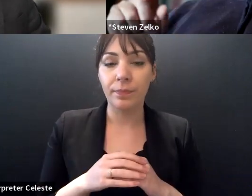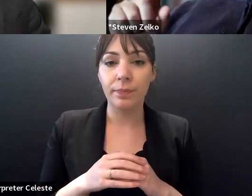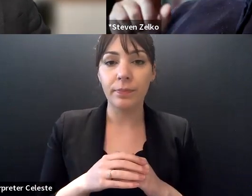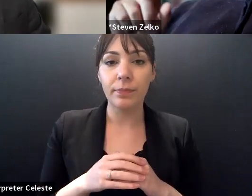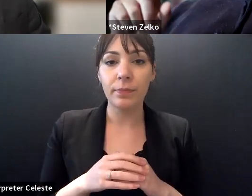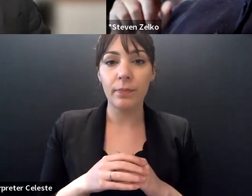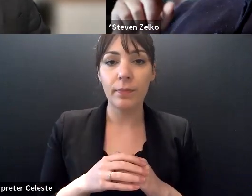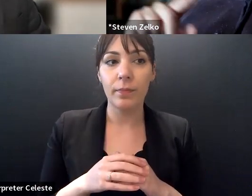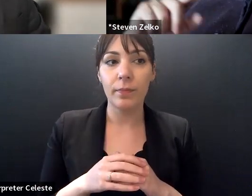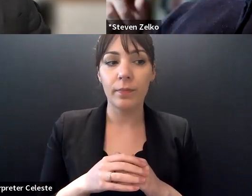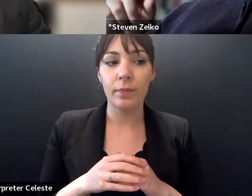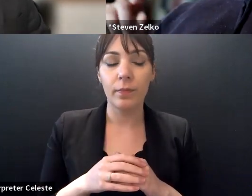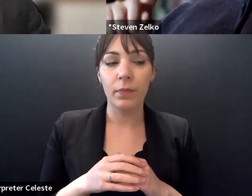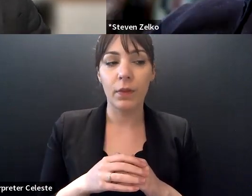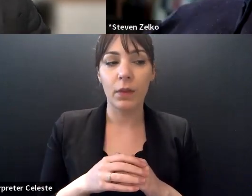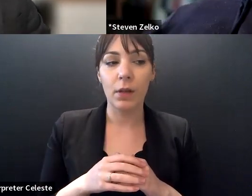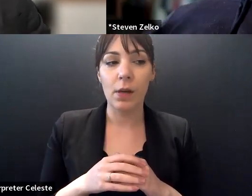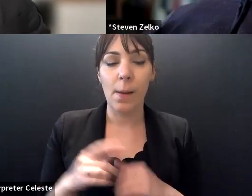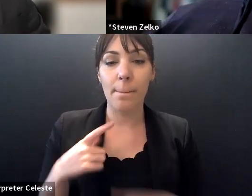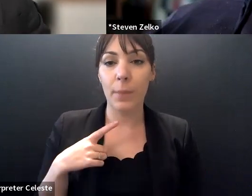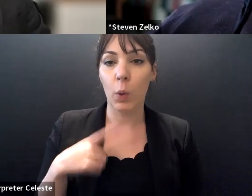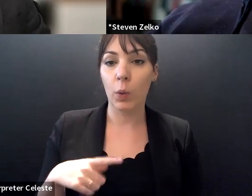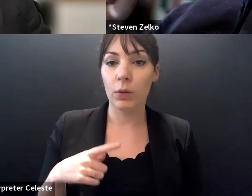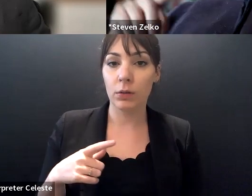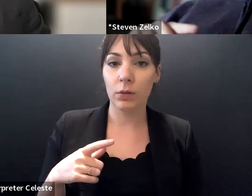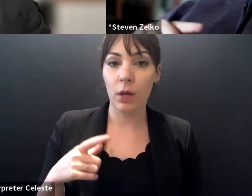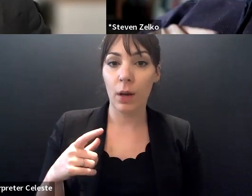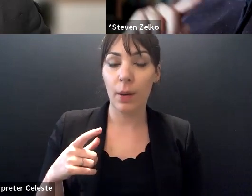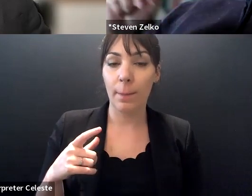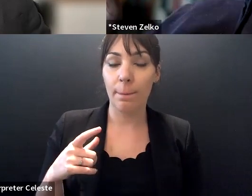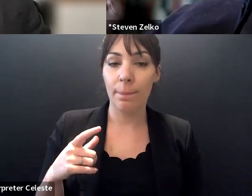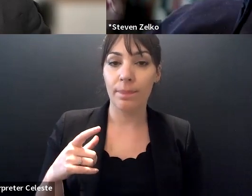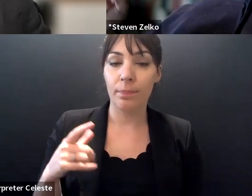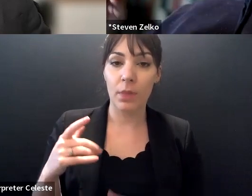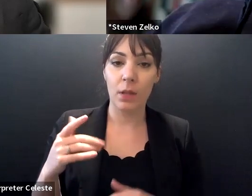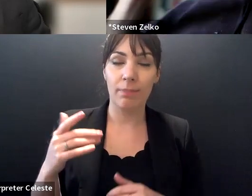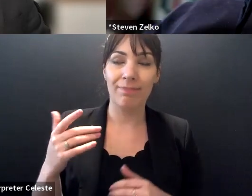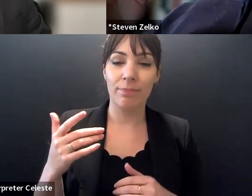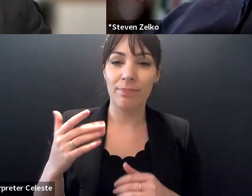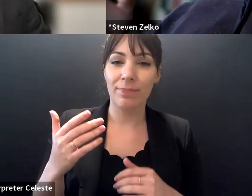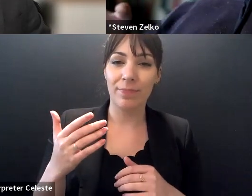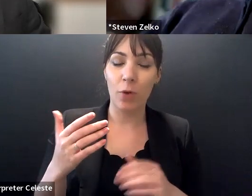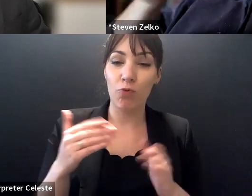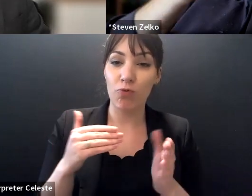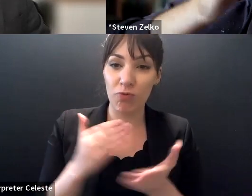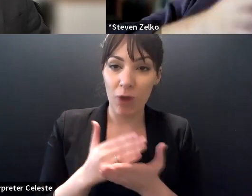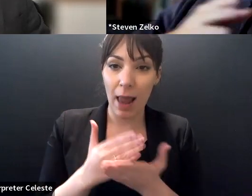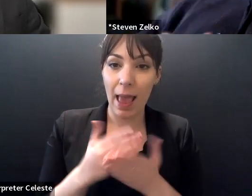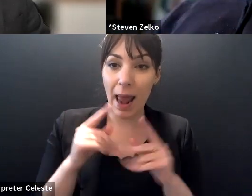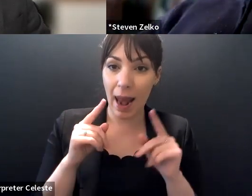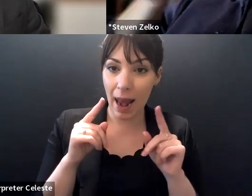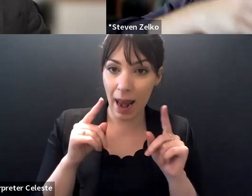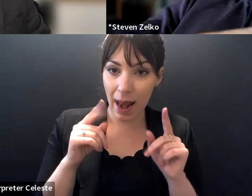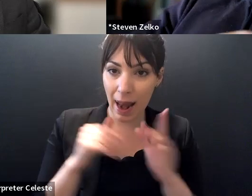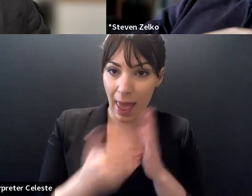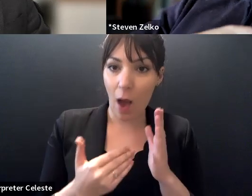process previously, and the proactive nature of it now. We have to come at things from inception rather than, okay, how do we fix